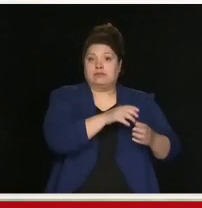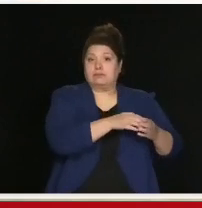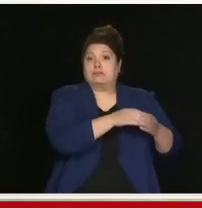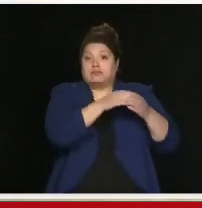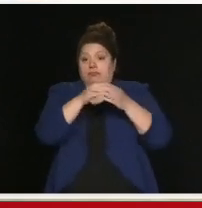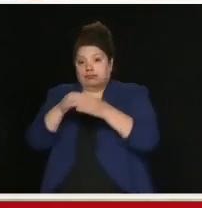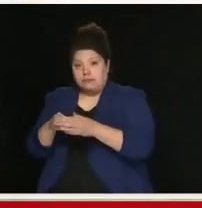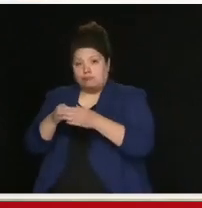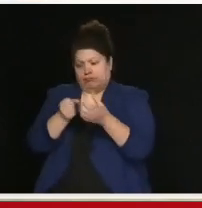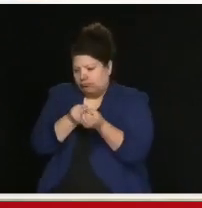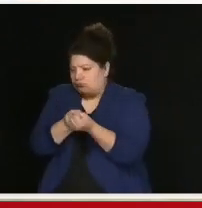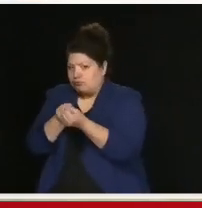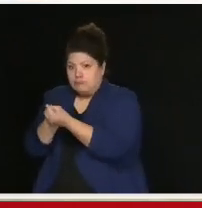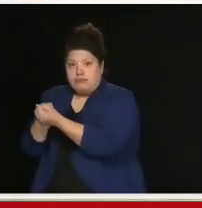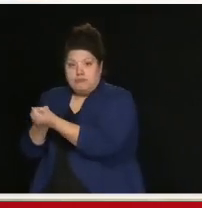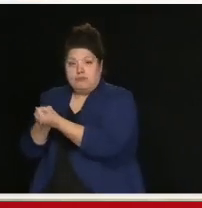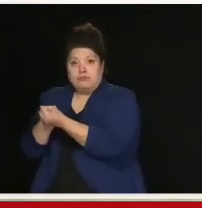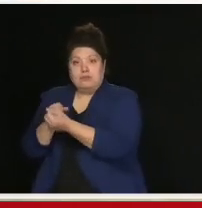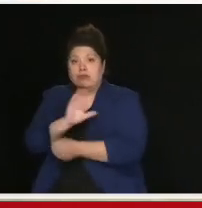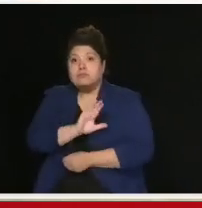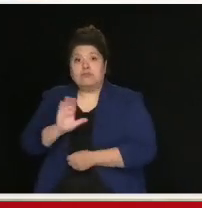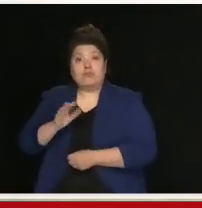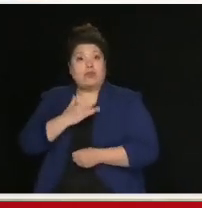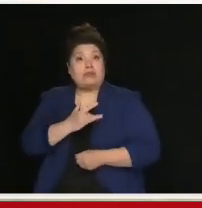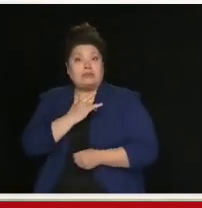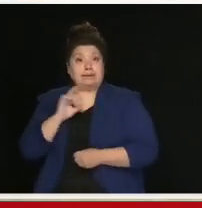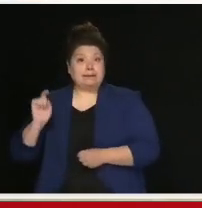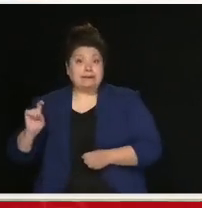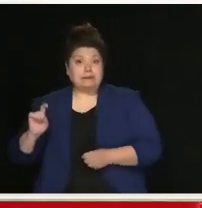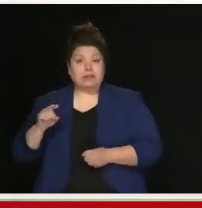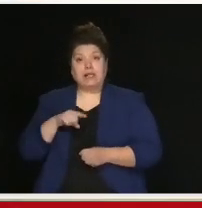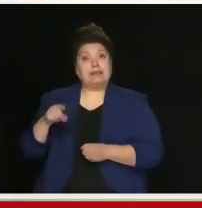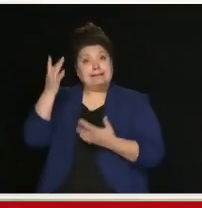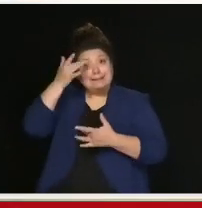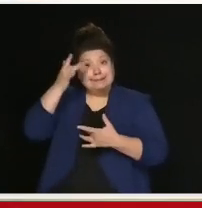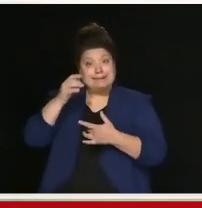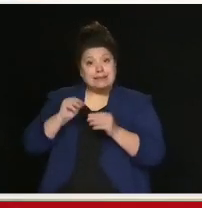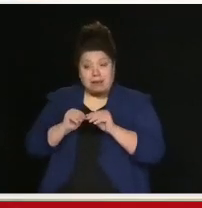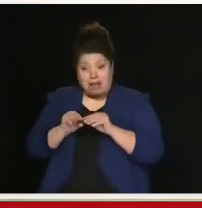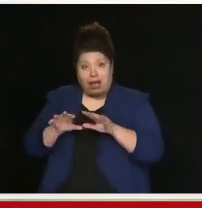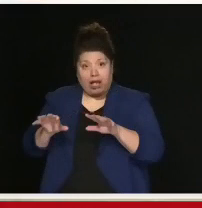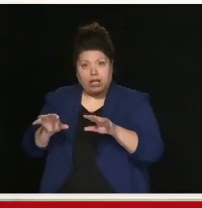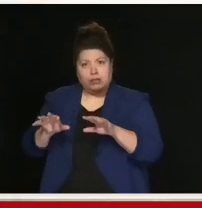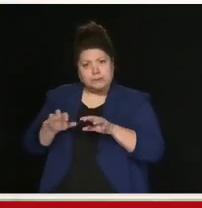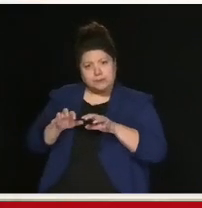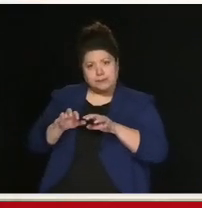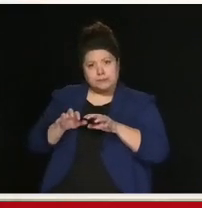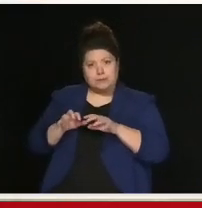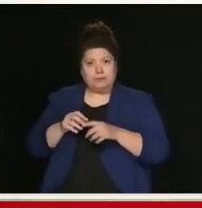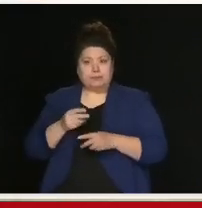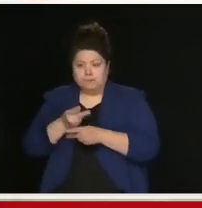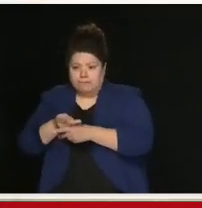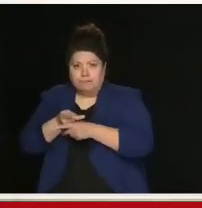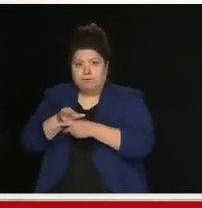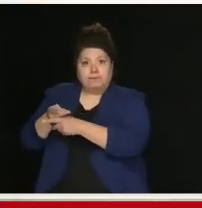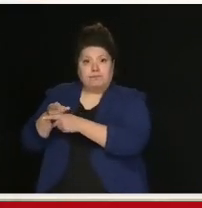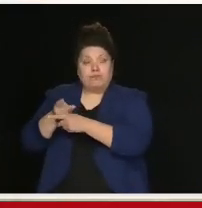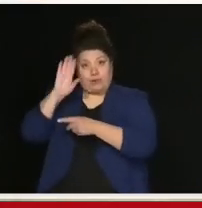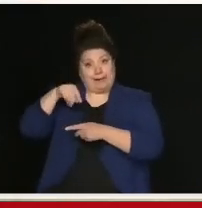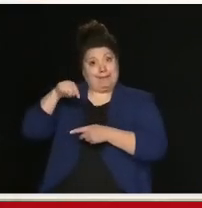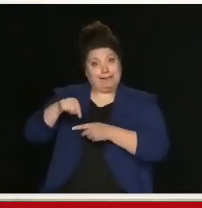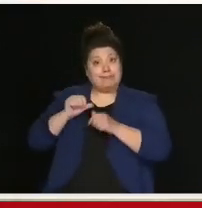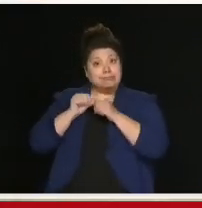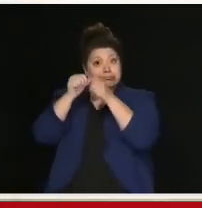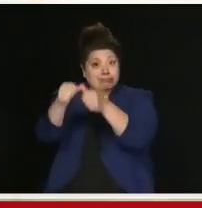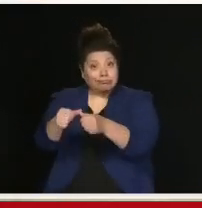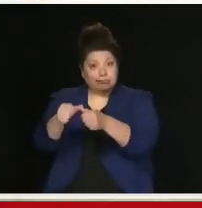an emergency help and help provinces to get back into the driver's seat in those situations.